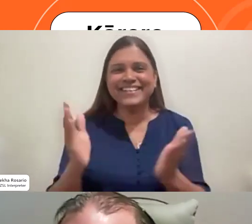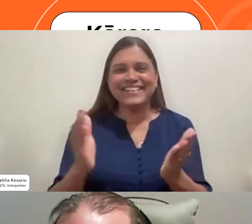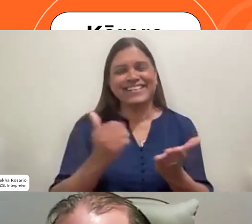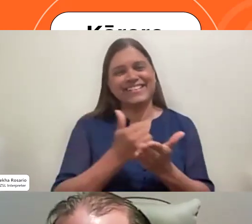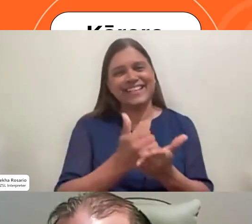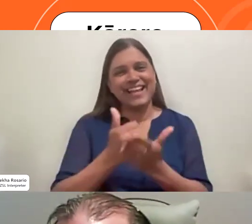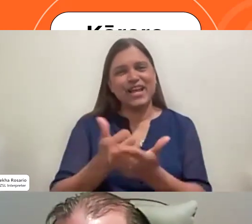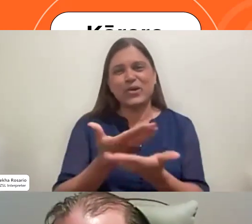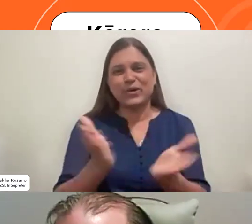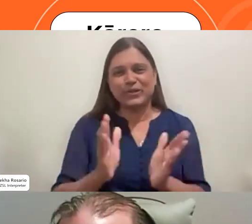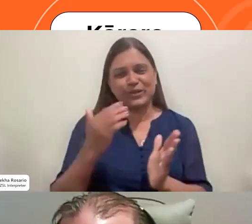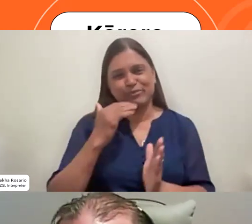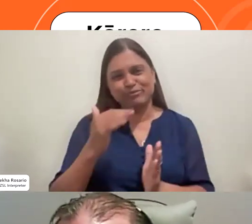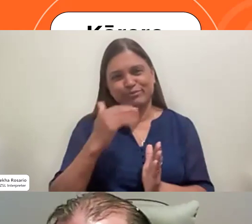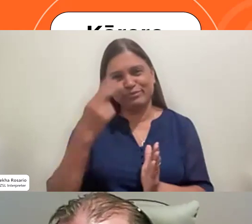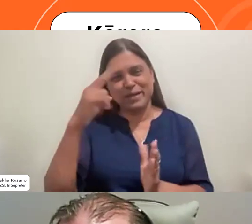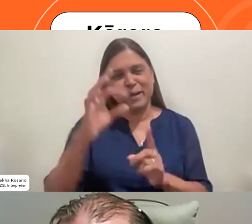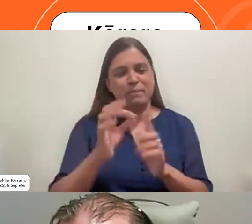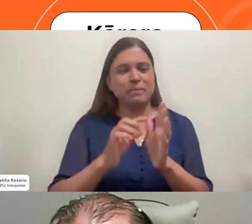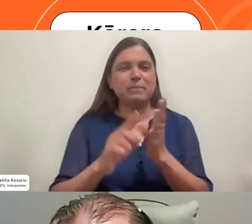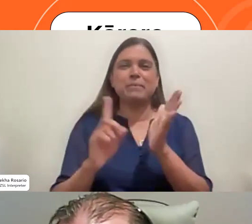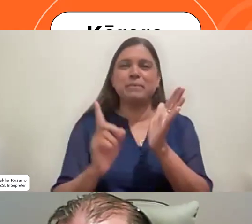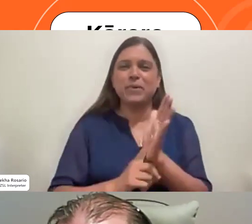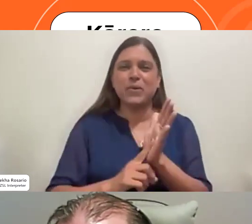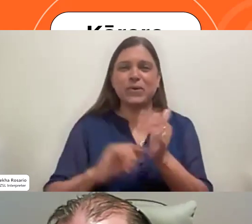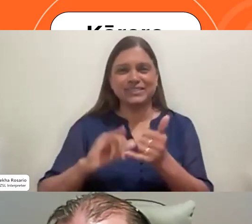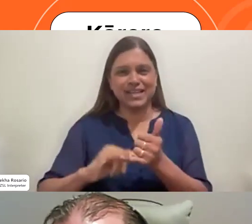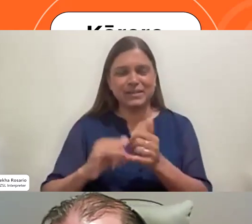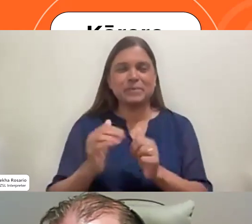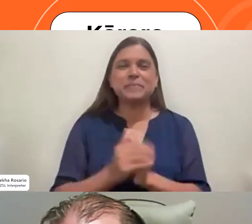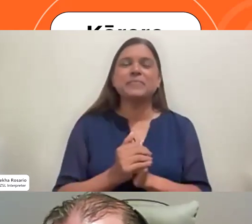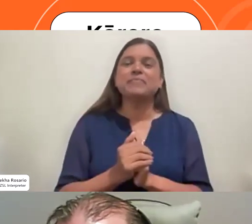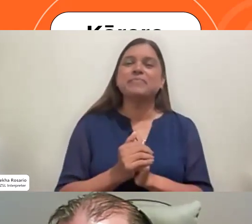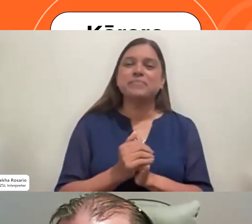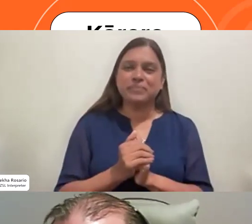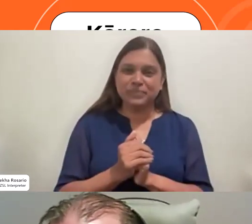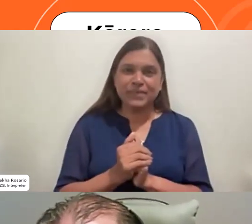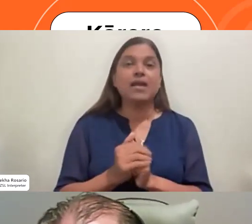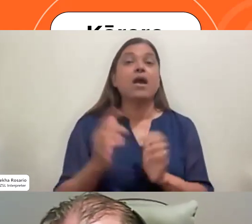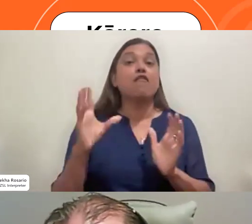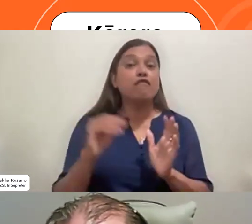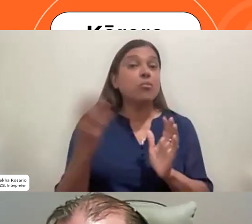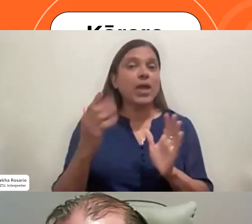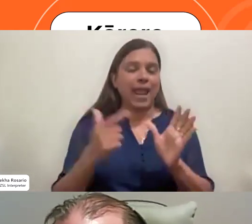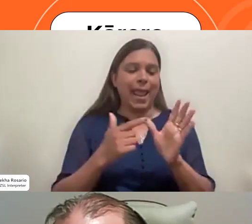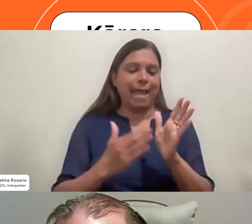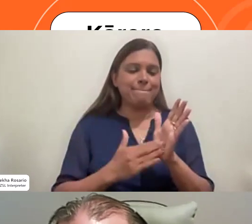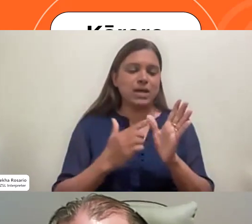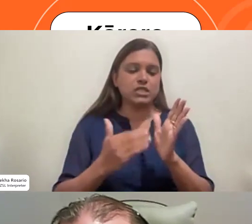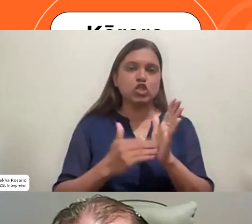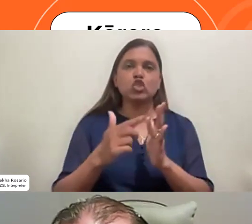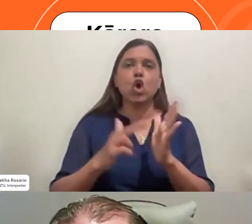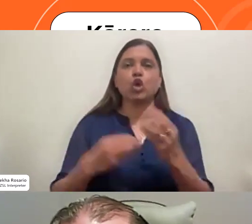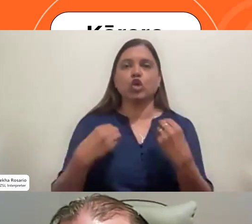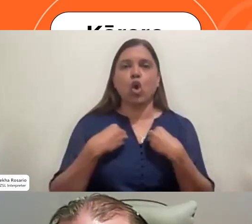ko Paul Scantlebury toku ingoa, ko taku torangi mahi ki Amazon Corporate, ko te Head of